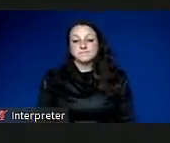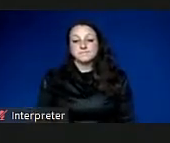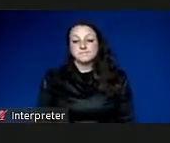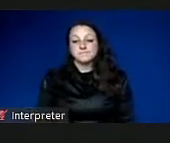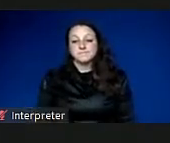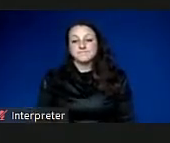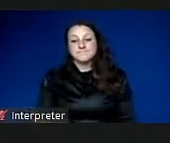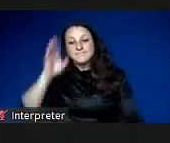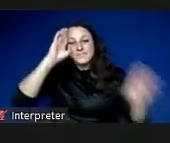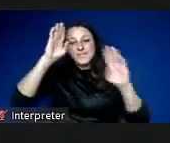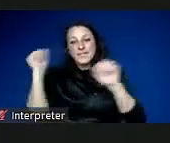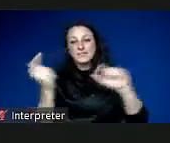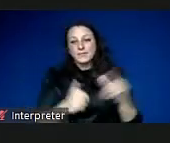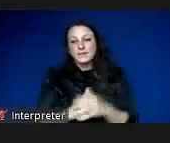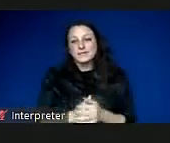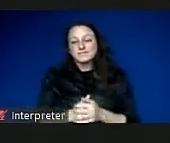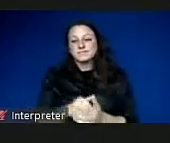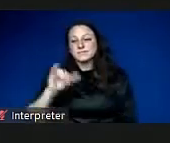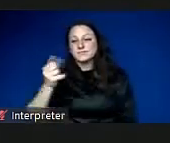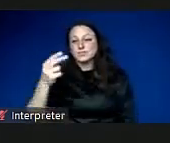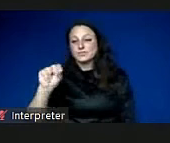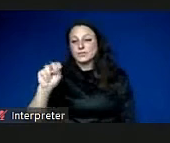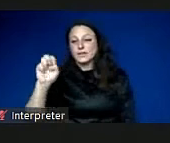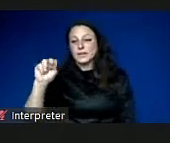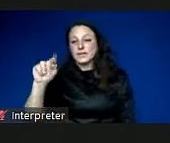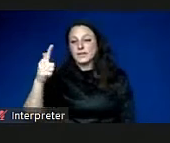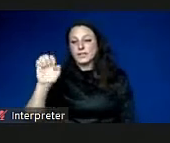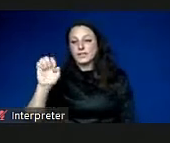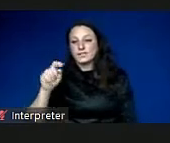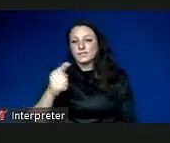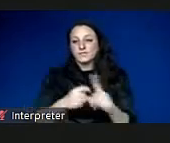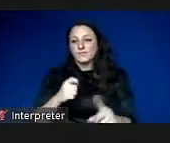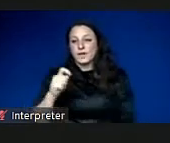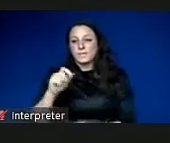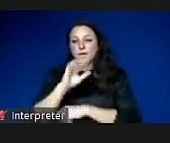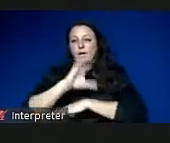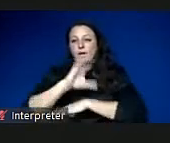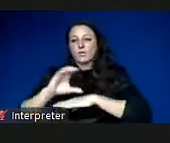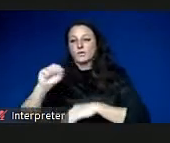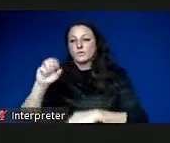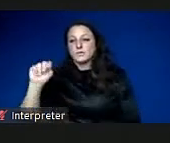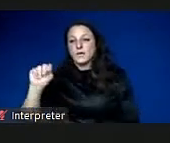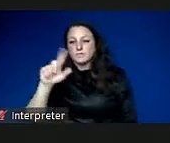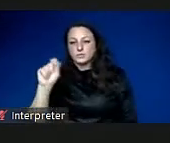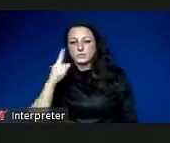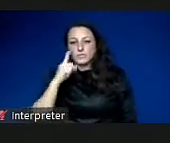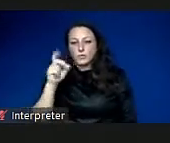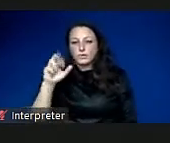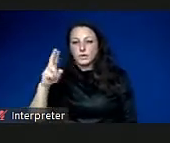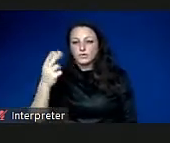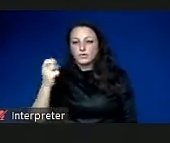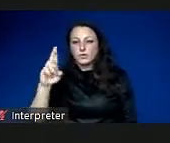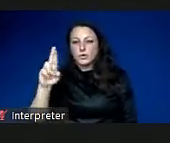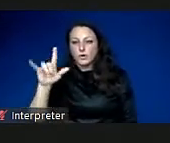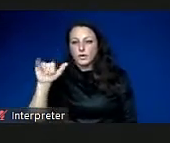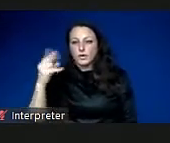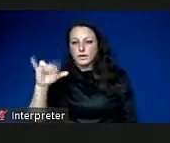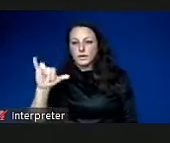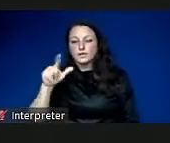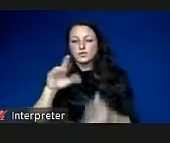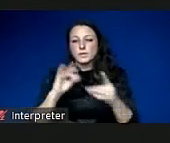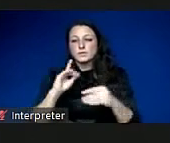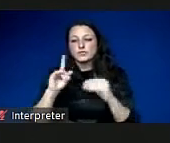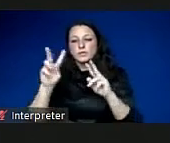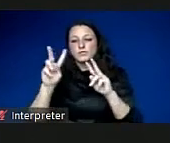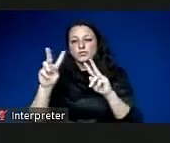Hi, everyone. It's John Ingold from the Colorado Sun. Just a question for Dr. Herlihy. You mentioned a few times looking at the